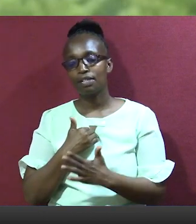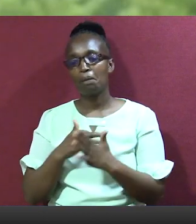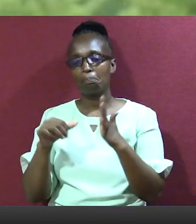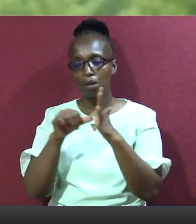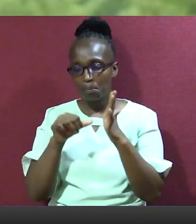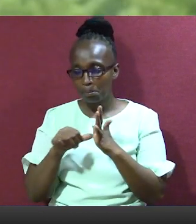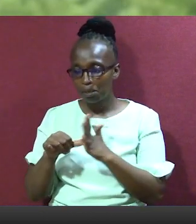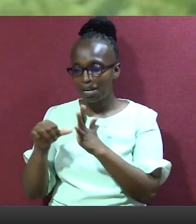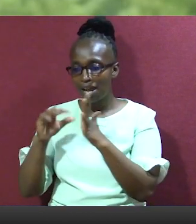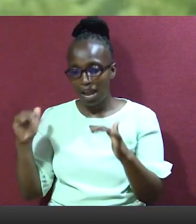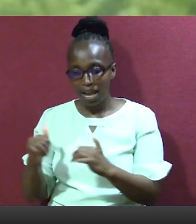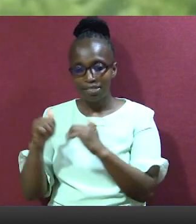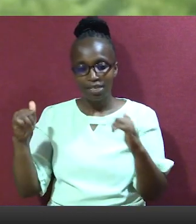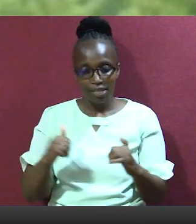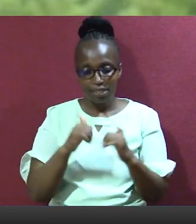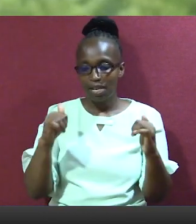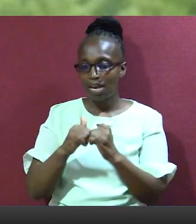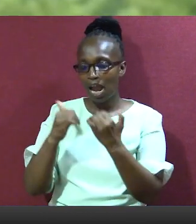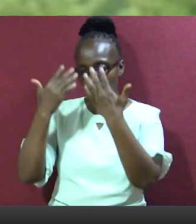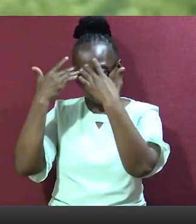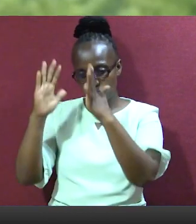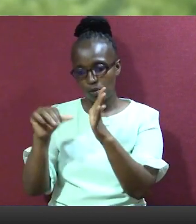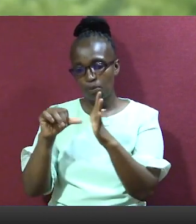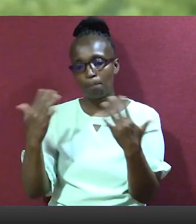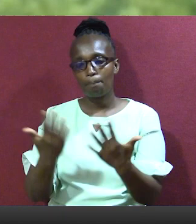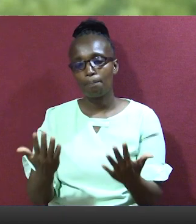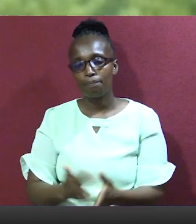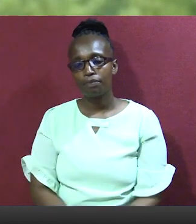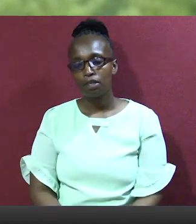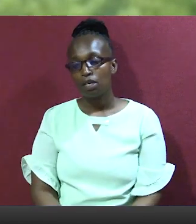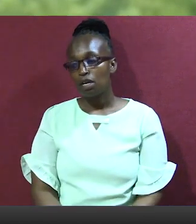every time, tragic accident. Tragic accident. Tujui chita ni nini?